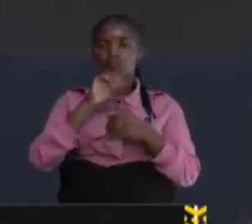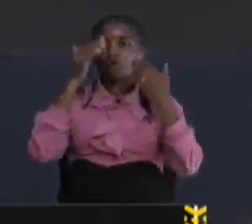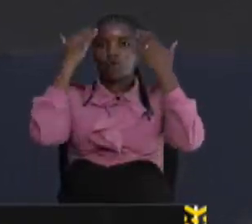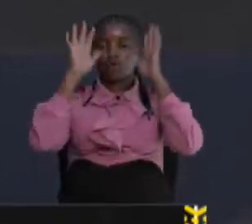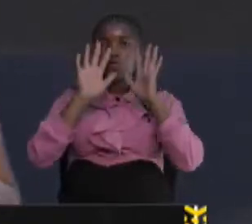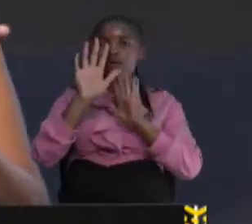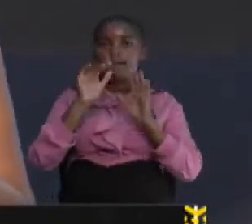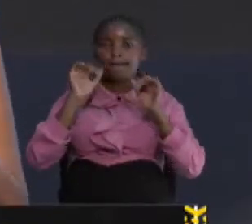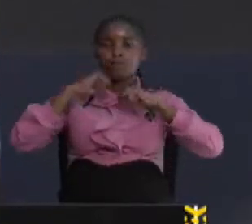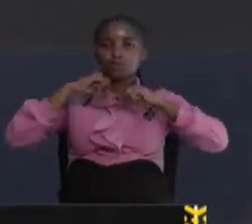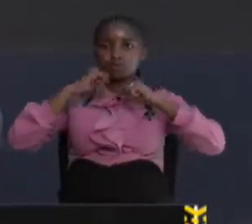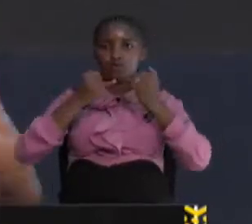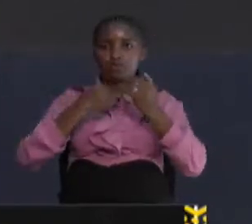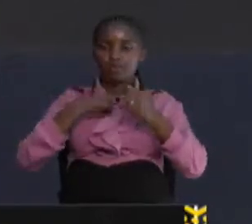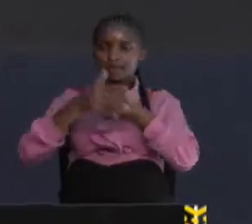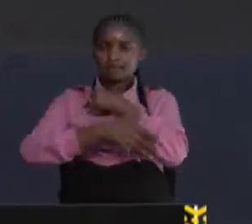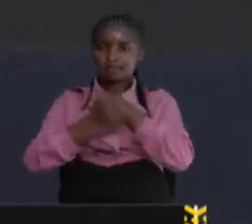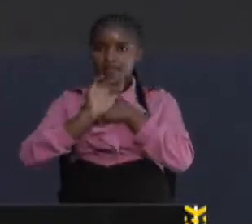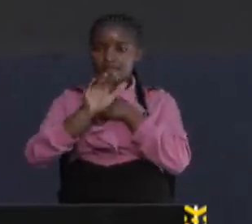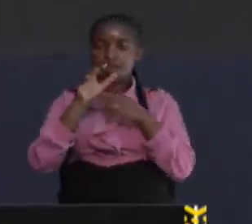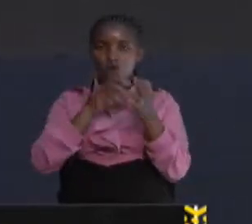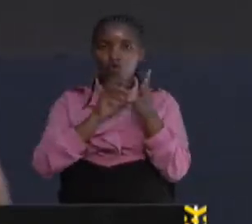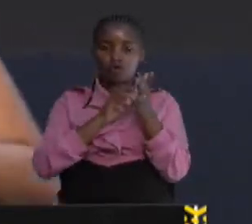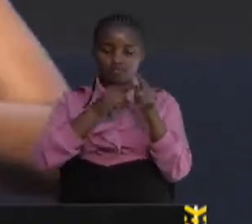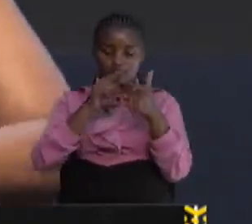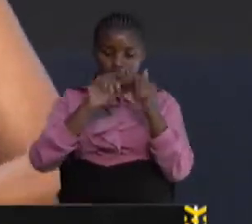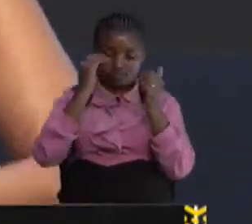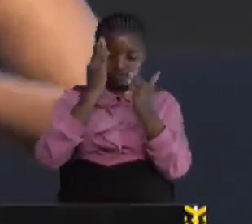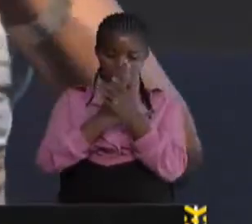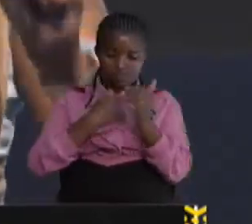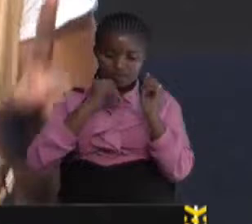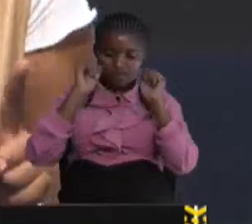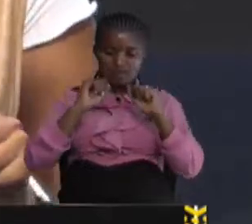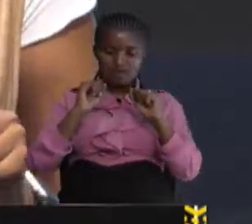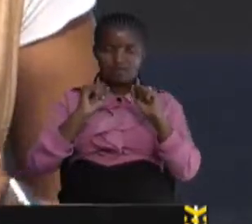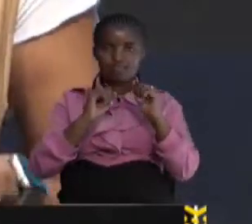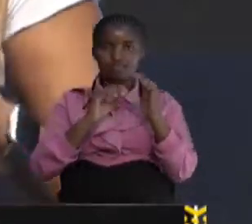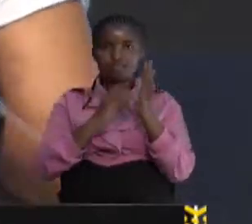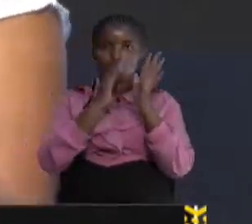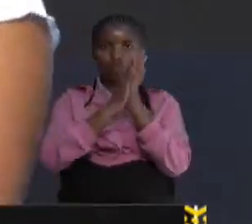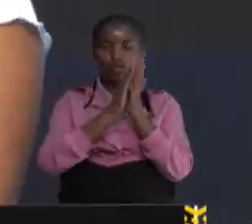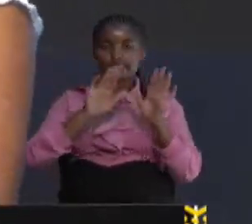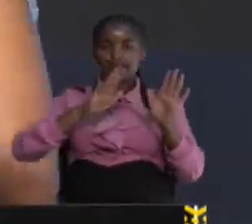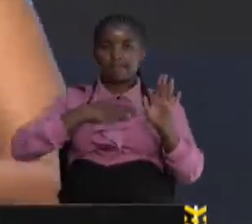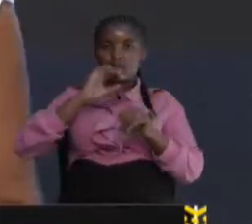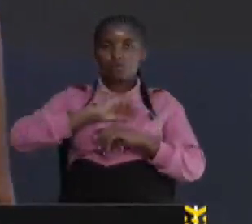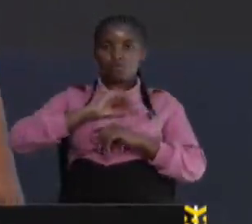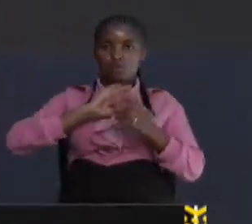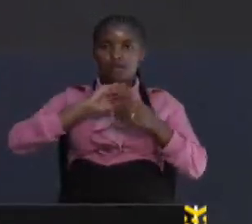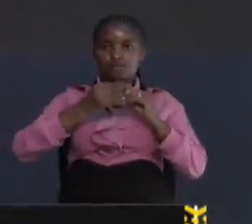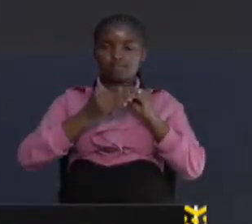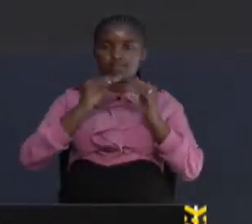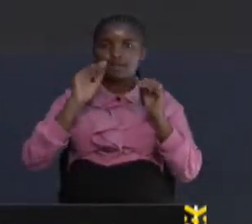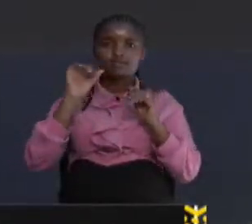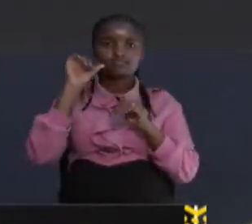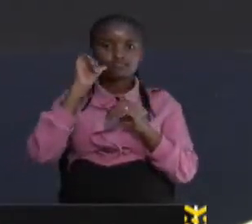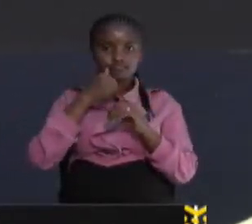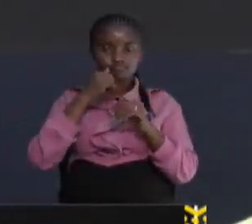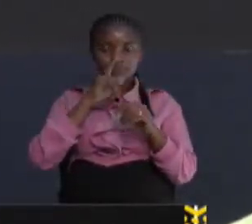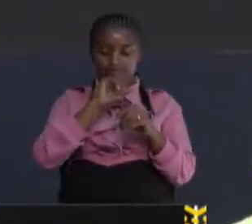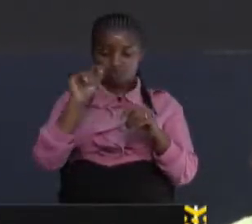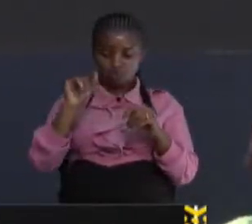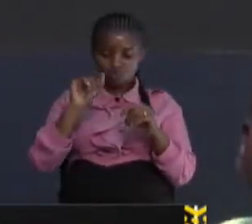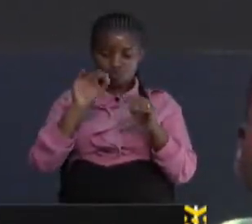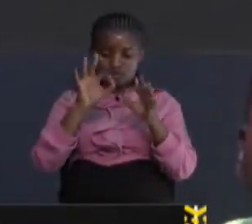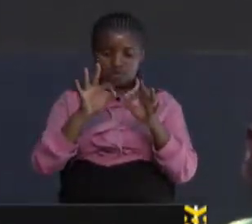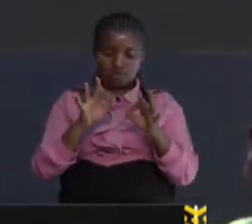her potential. So let me steal her content and actually upload it as my own, create a nice TikTok account, and